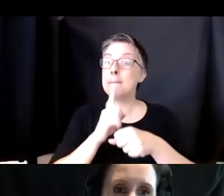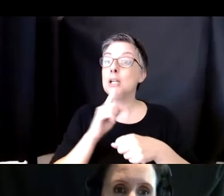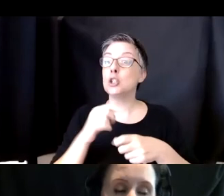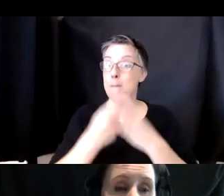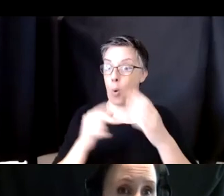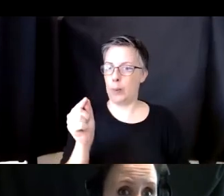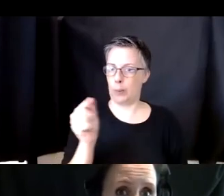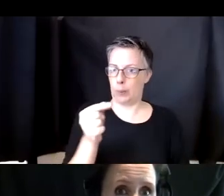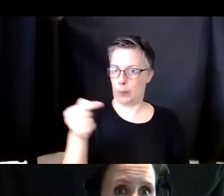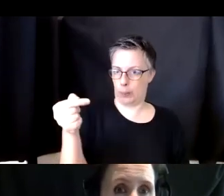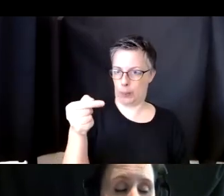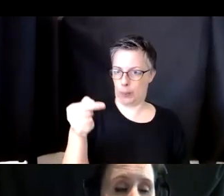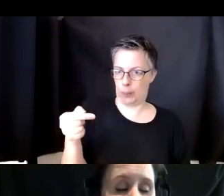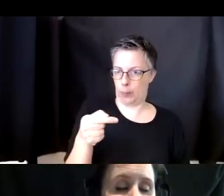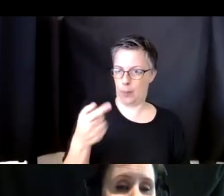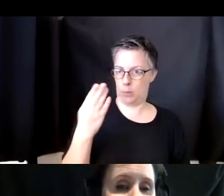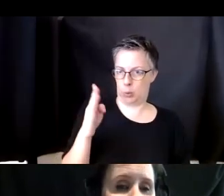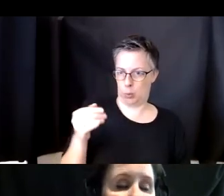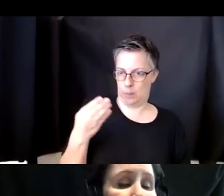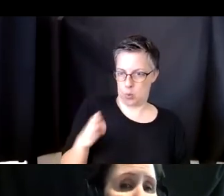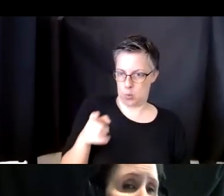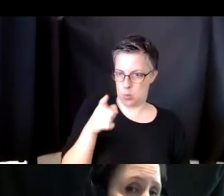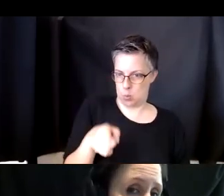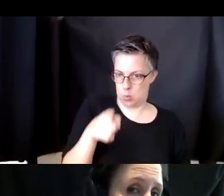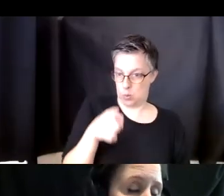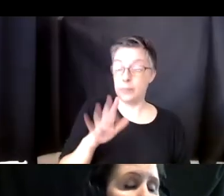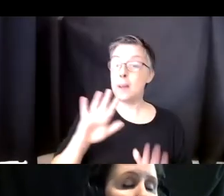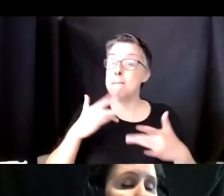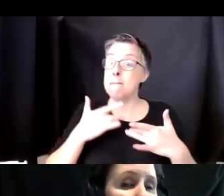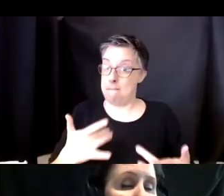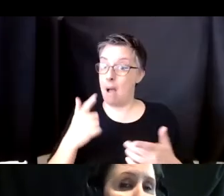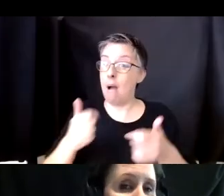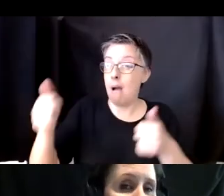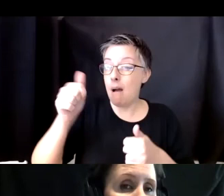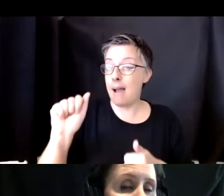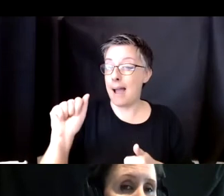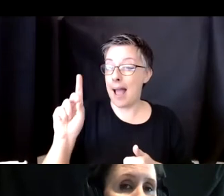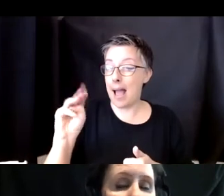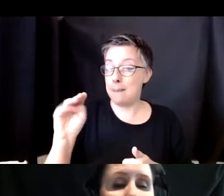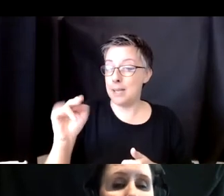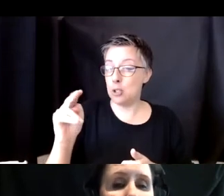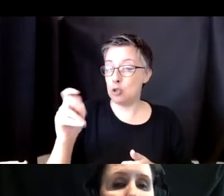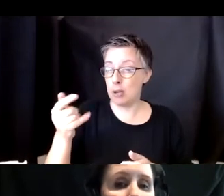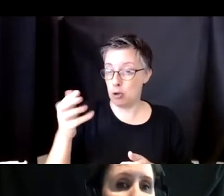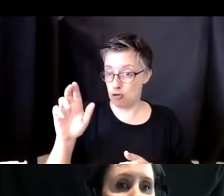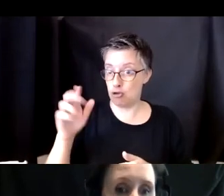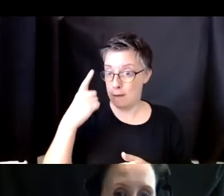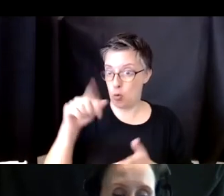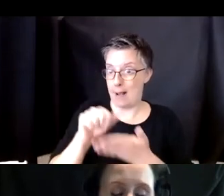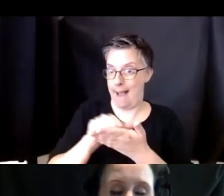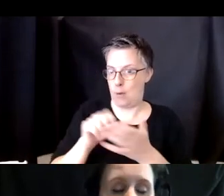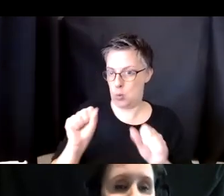turned on. Most of the time, this is only something that an administrator of your Doom account can do. So for